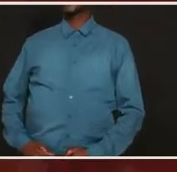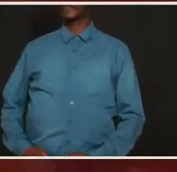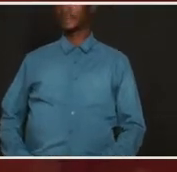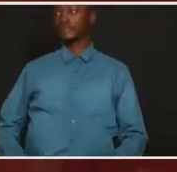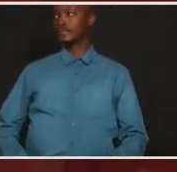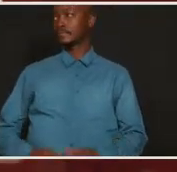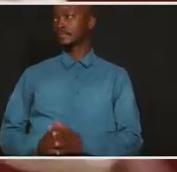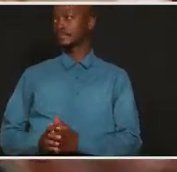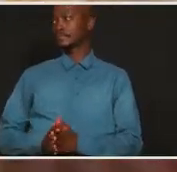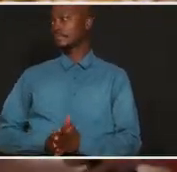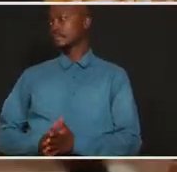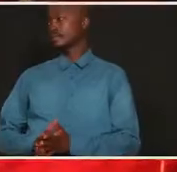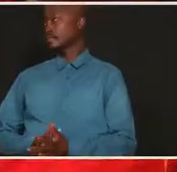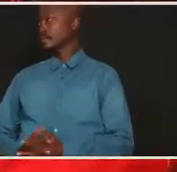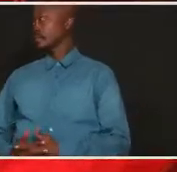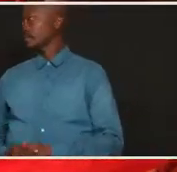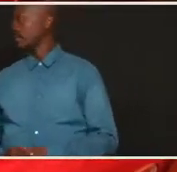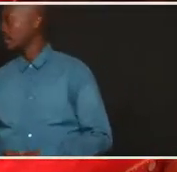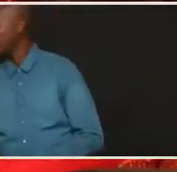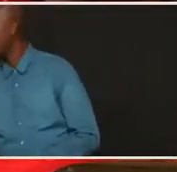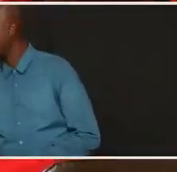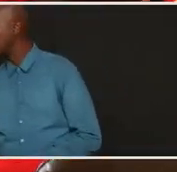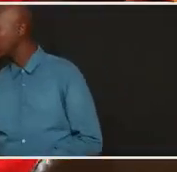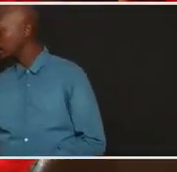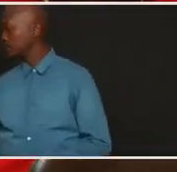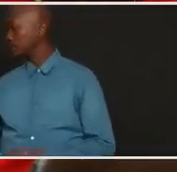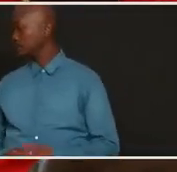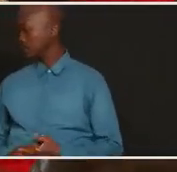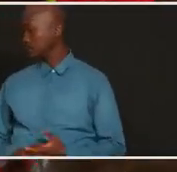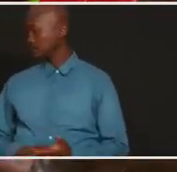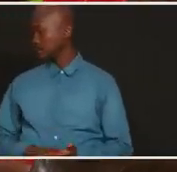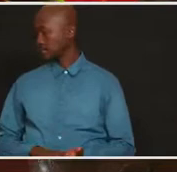radio one foreign